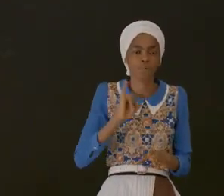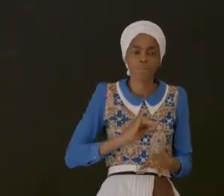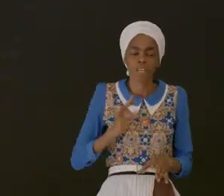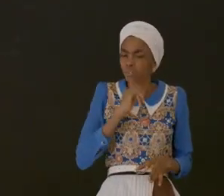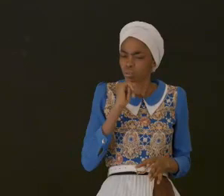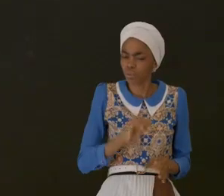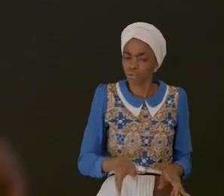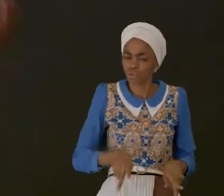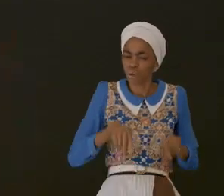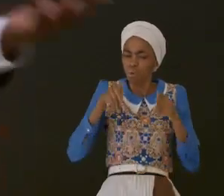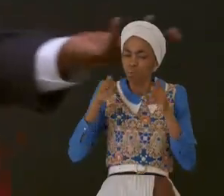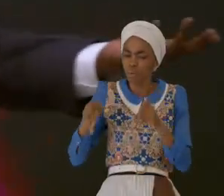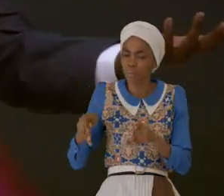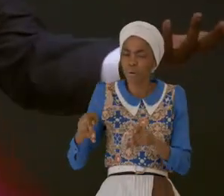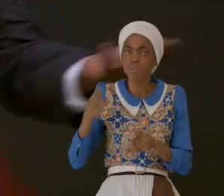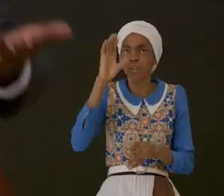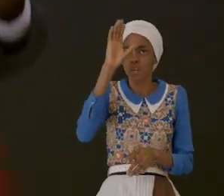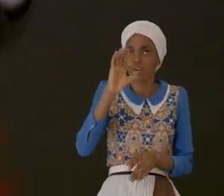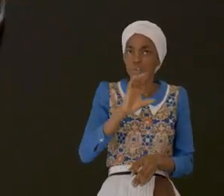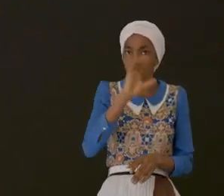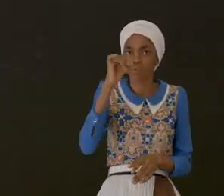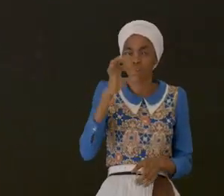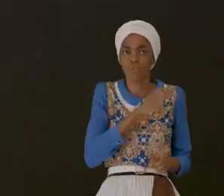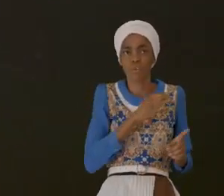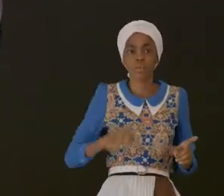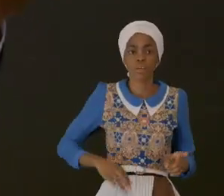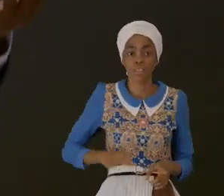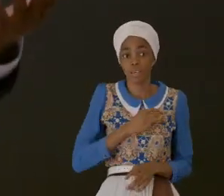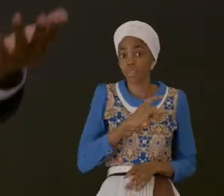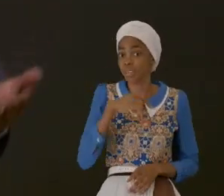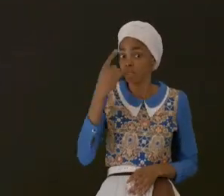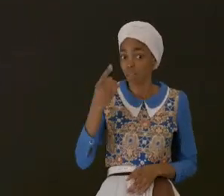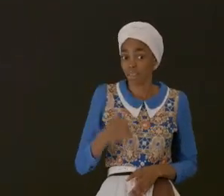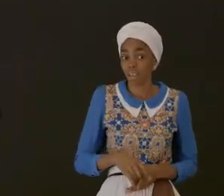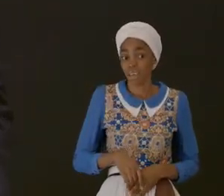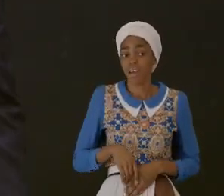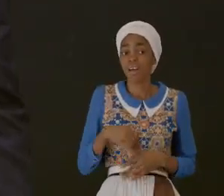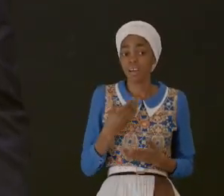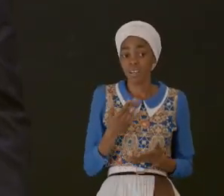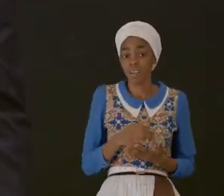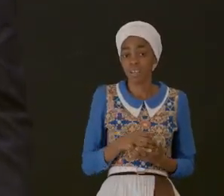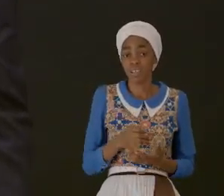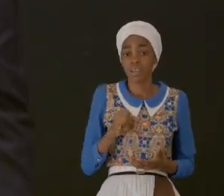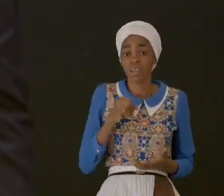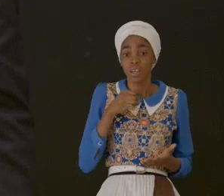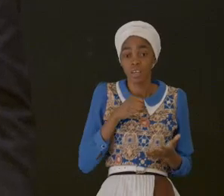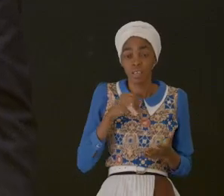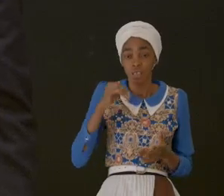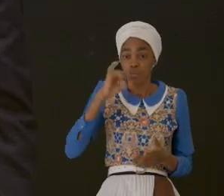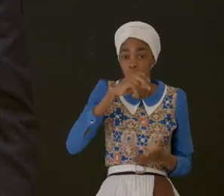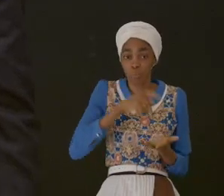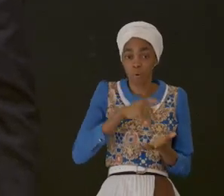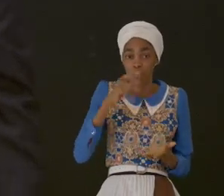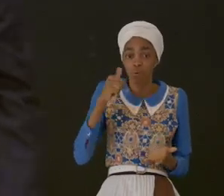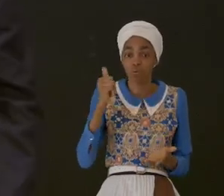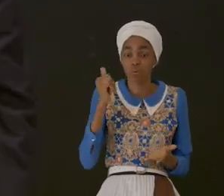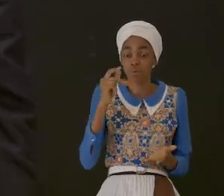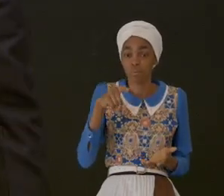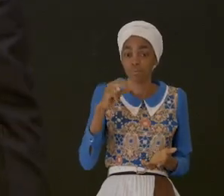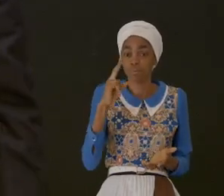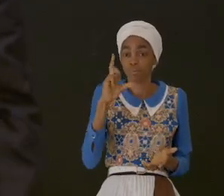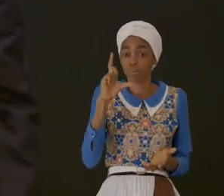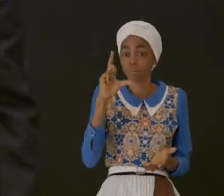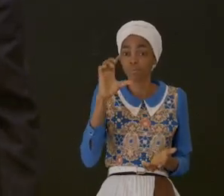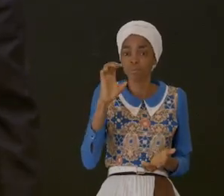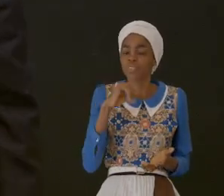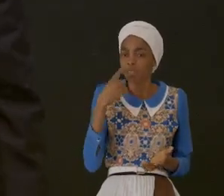of Christ. He said, okay. And they say, after all, he's a Jew himself, and actually